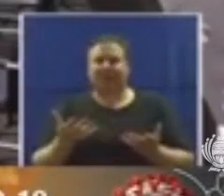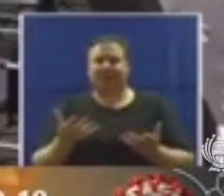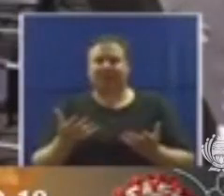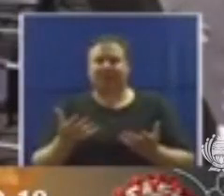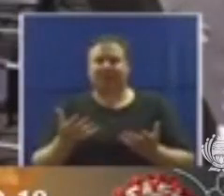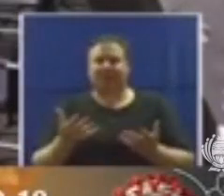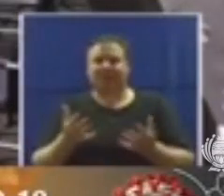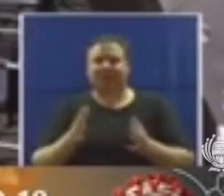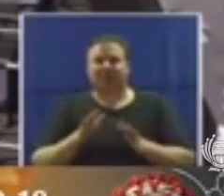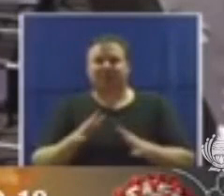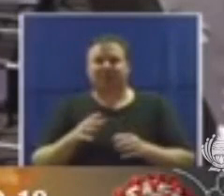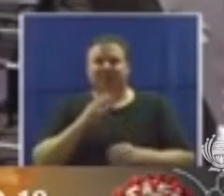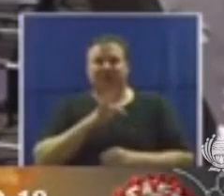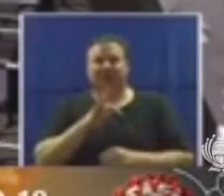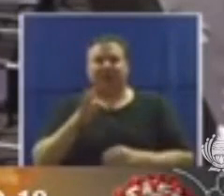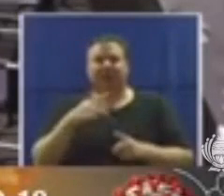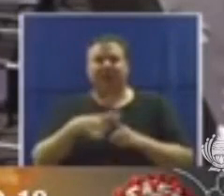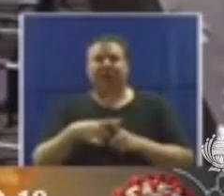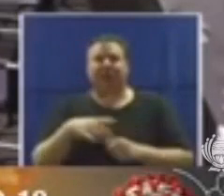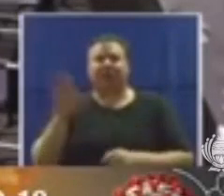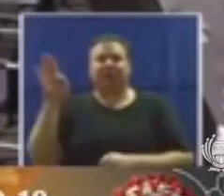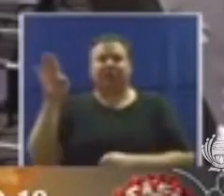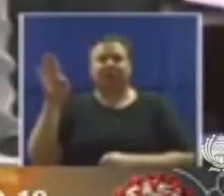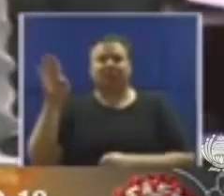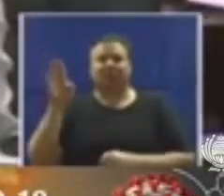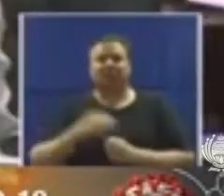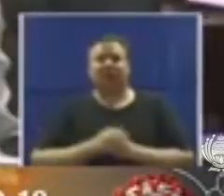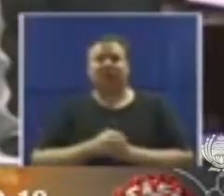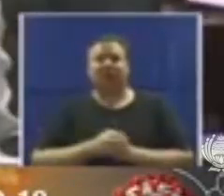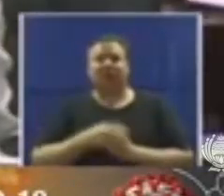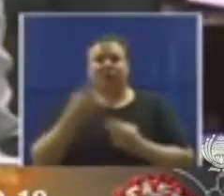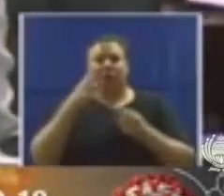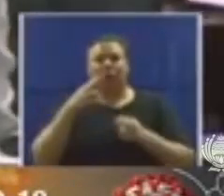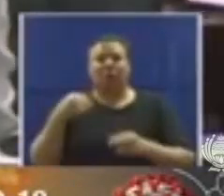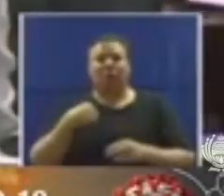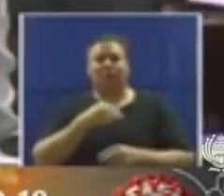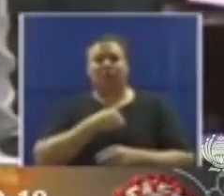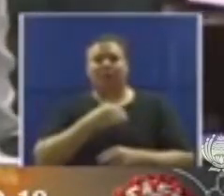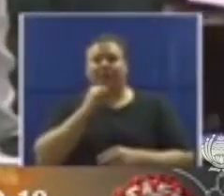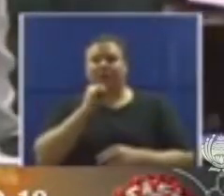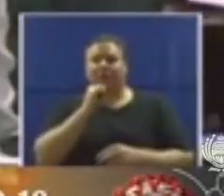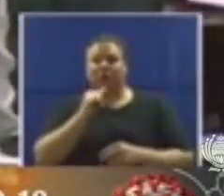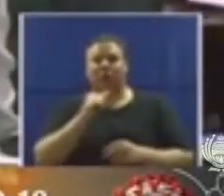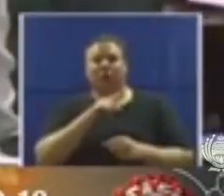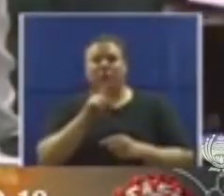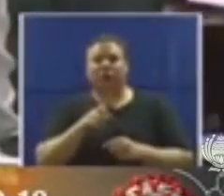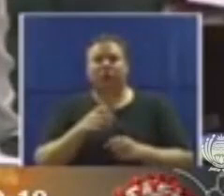So FF plus, man. Chair, if I may, if the honourable member is not going to take the question,